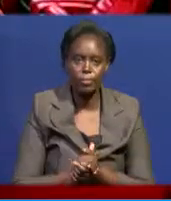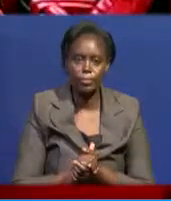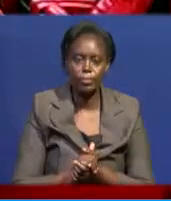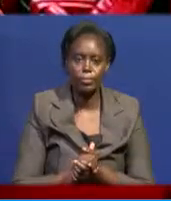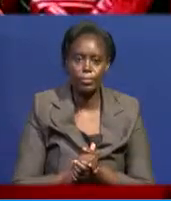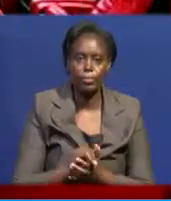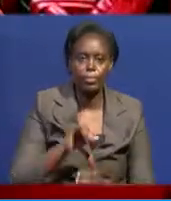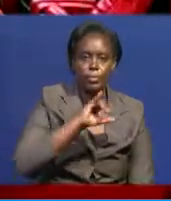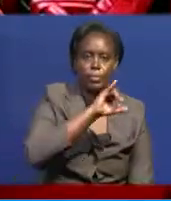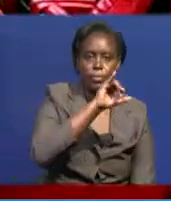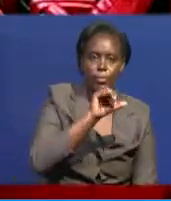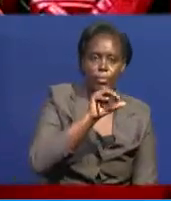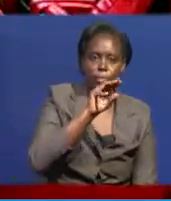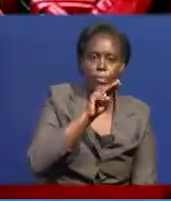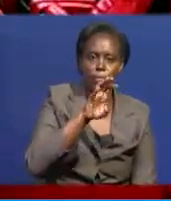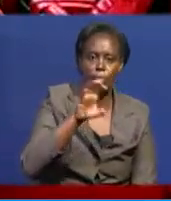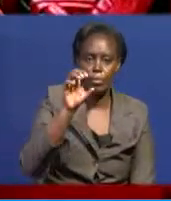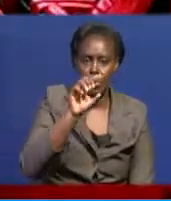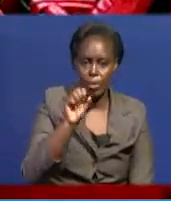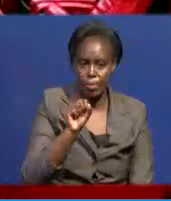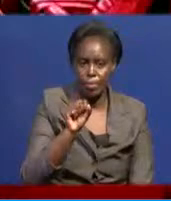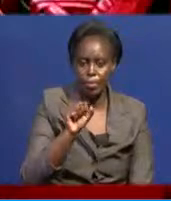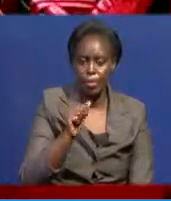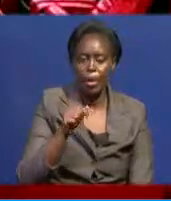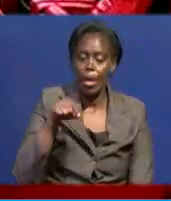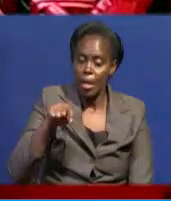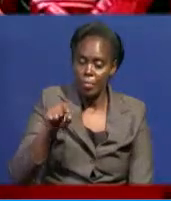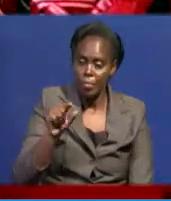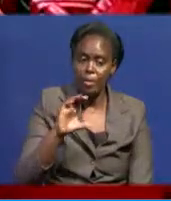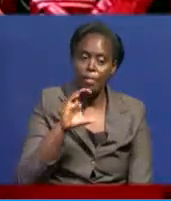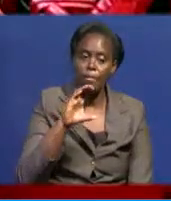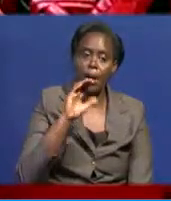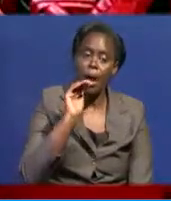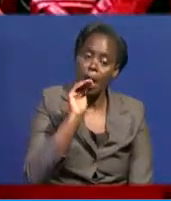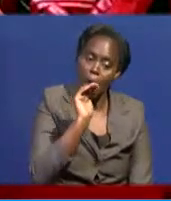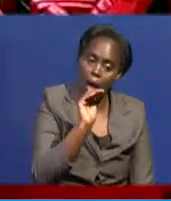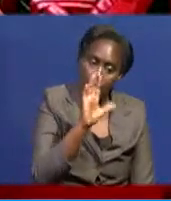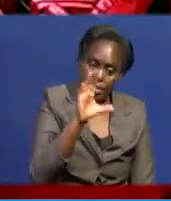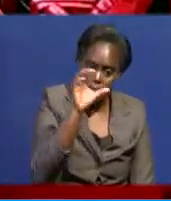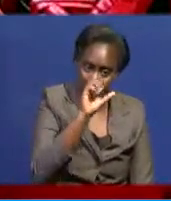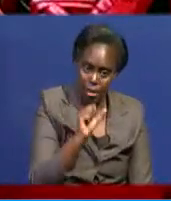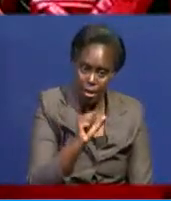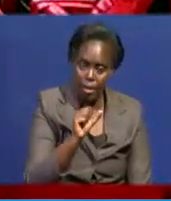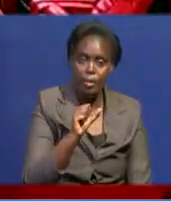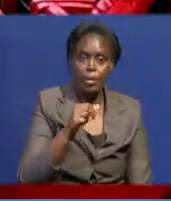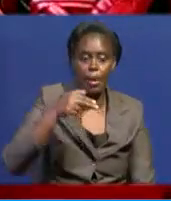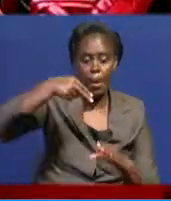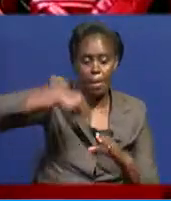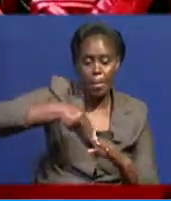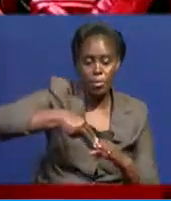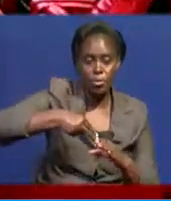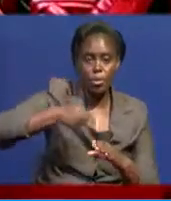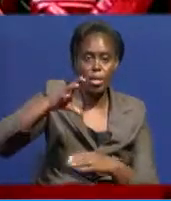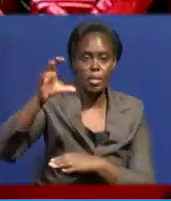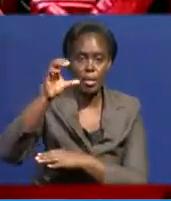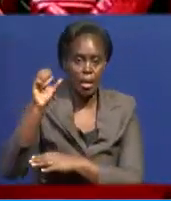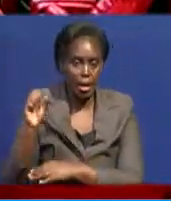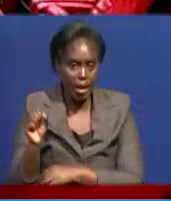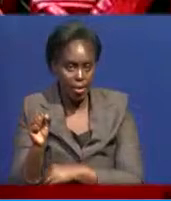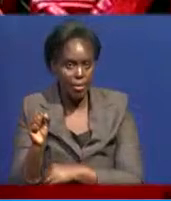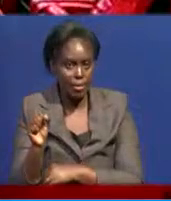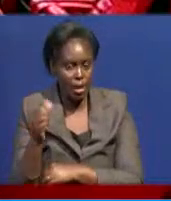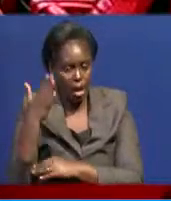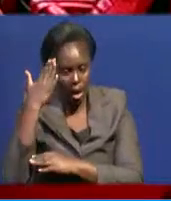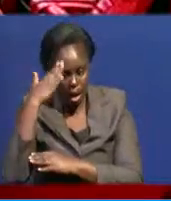Honorable James Murango, also will be asking the Cabinet Secretary for Energy and Petroleum whether he is aware of